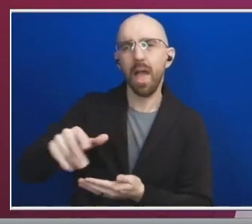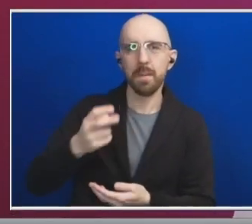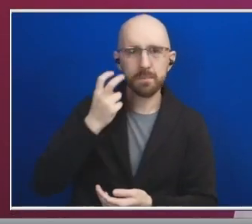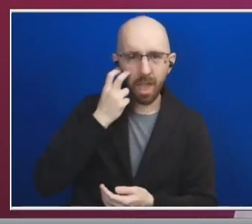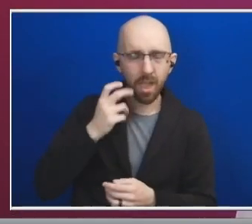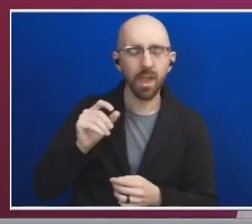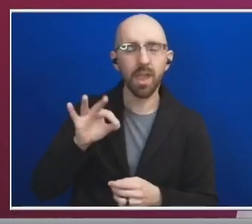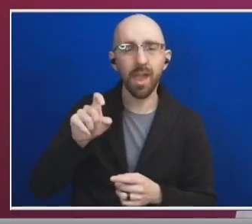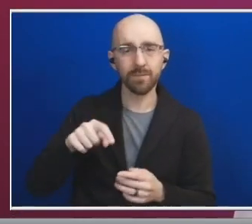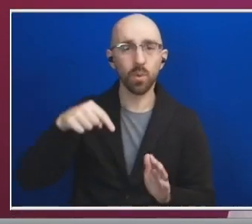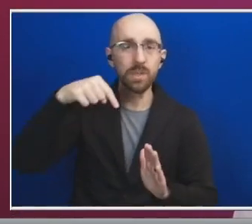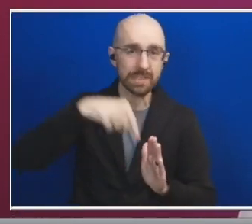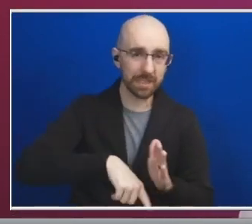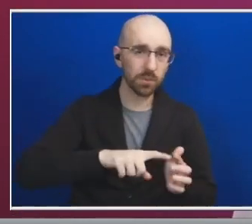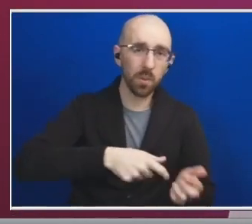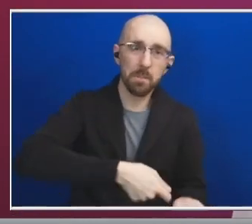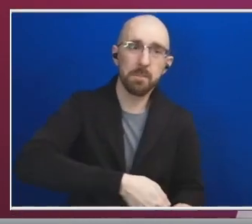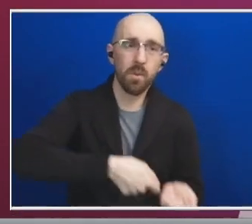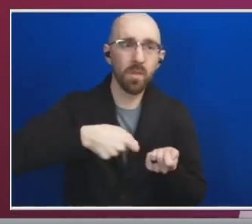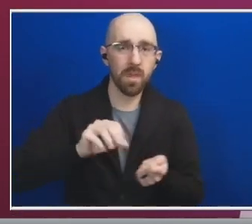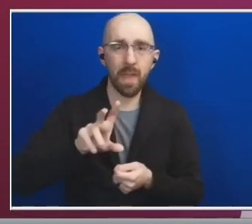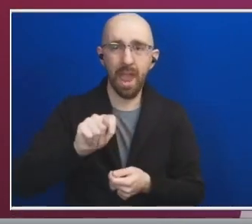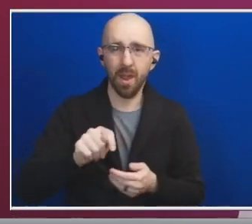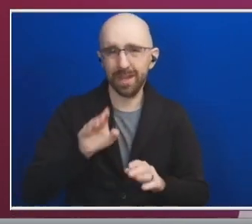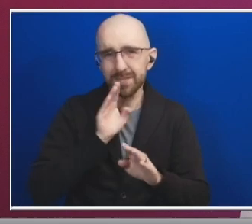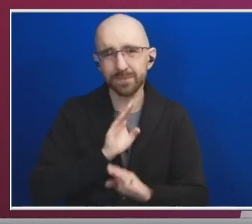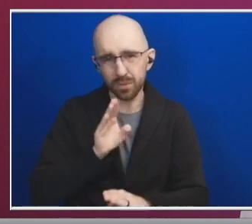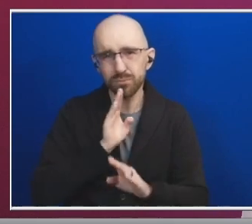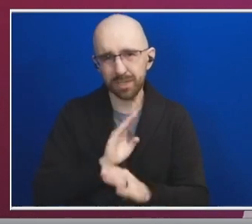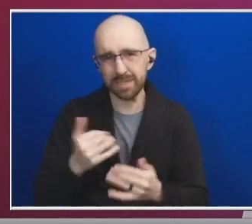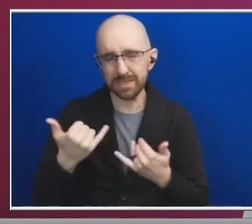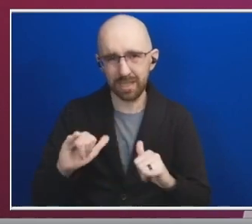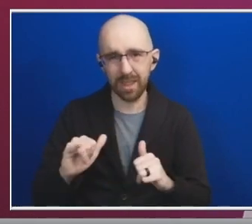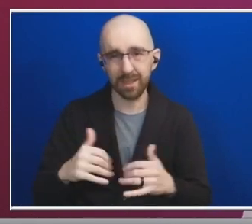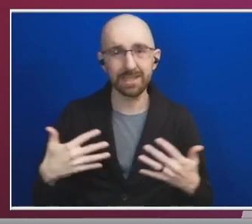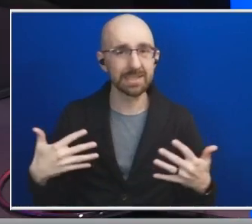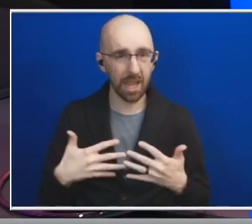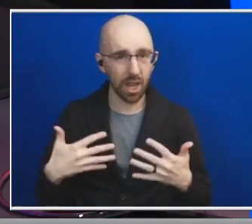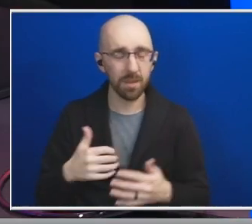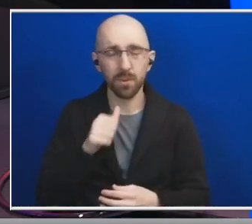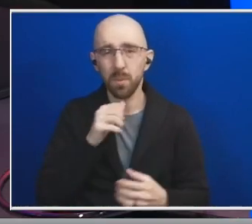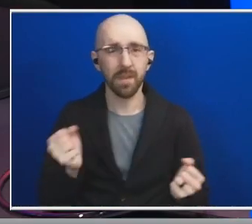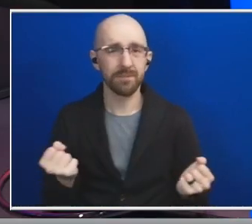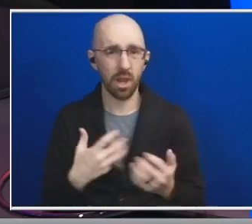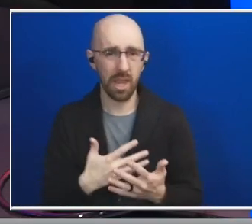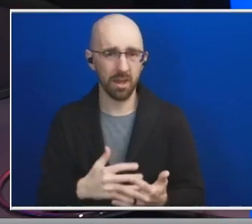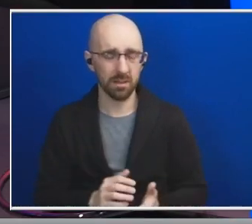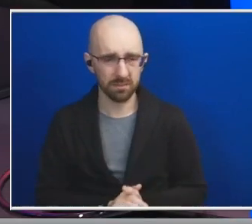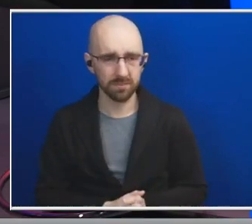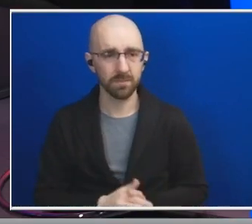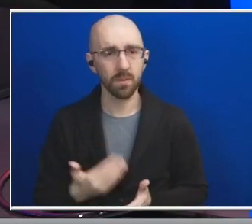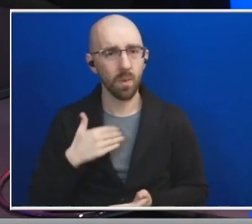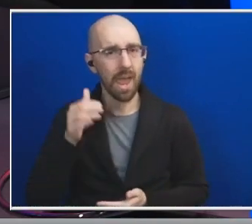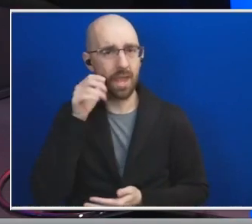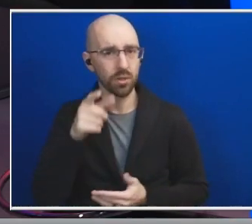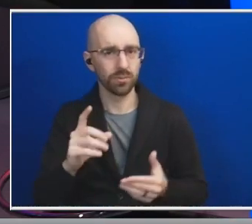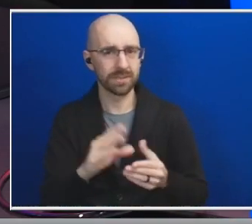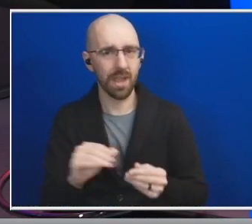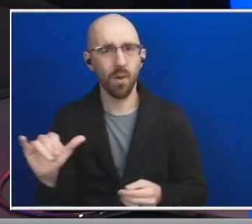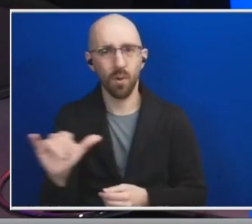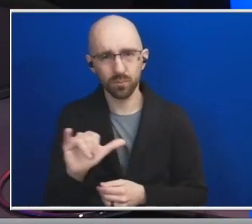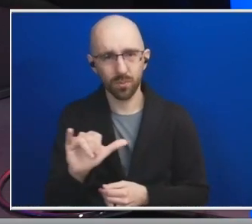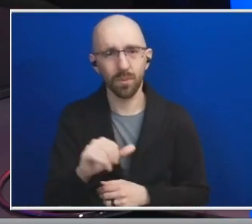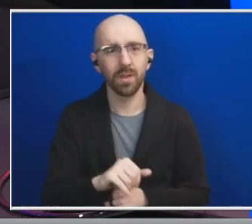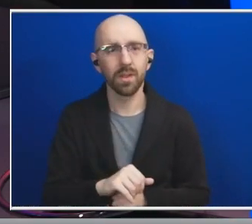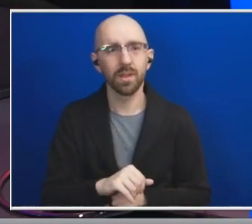out, it's still a little bit frustrating, and it is scary, but don't be afraid. I mean, what I hear you saying also is that the cross Reese has